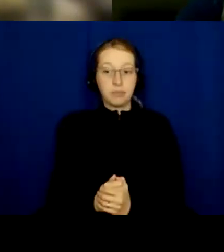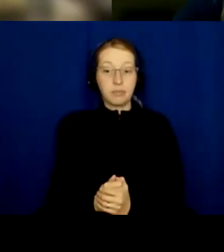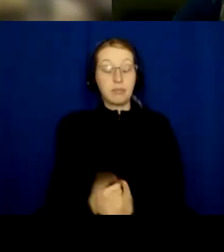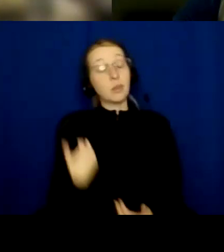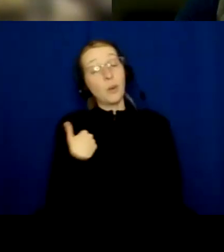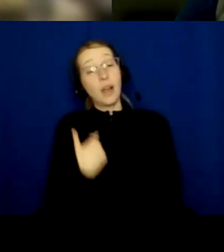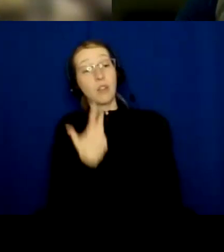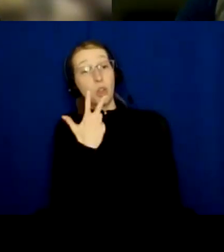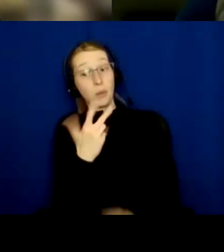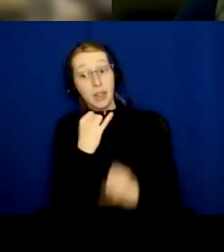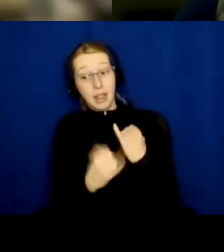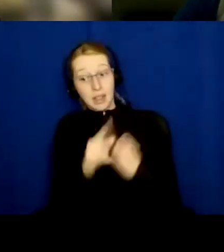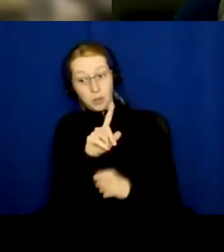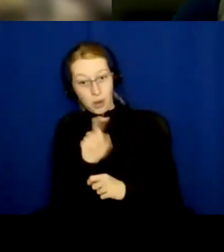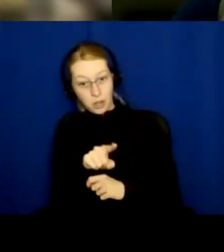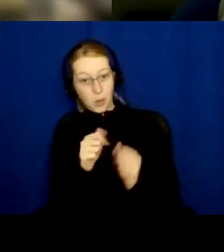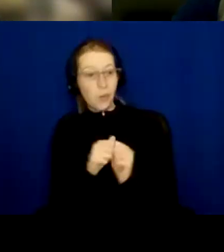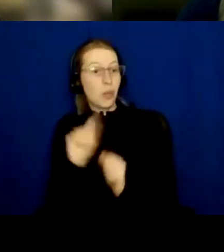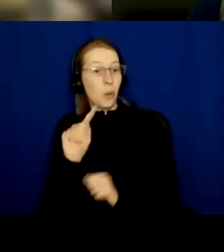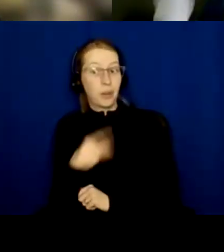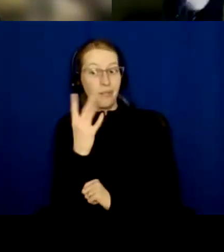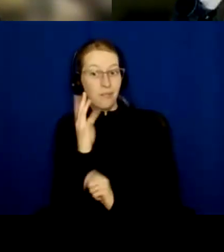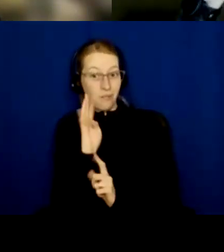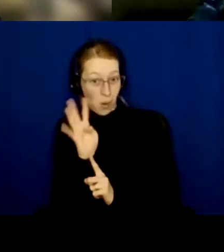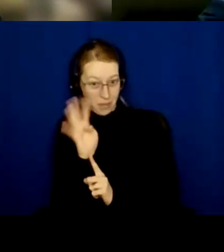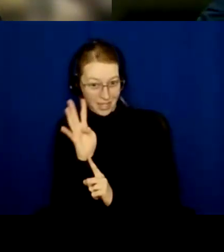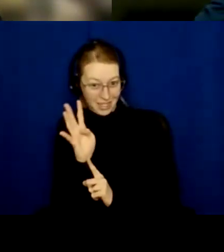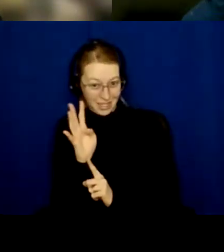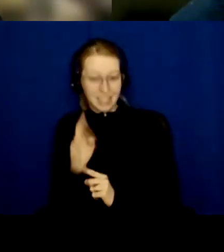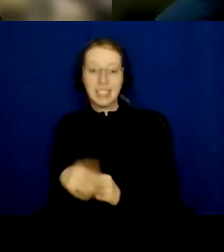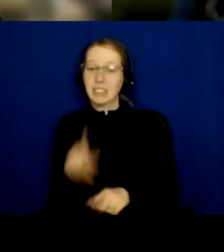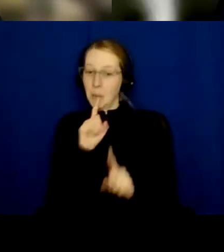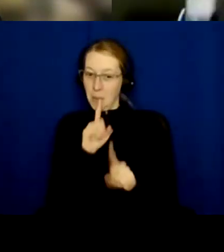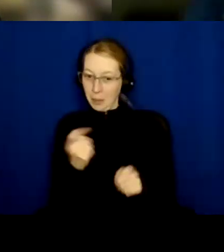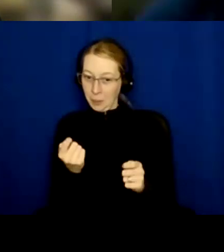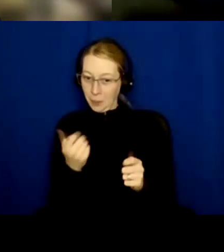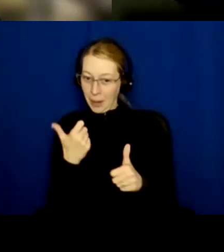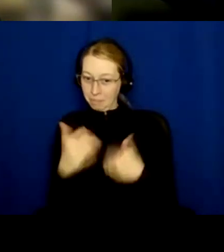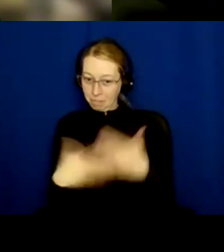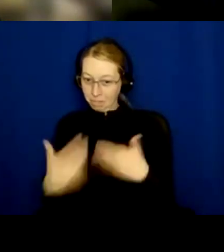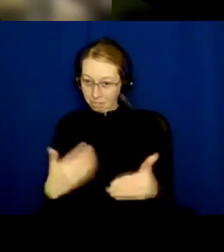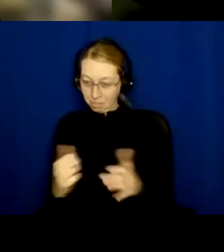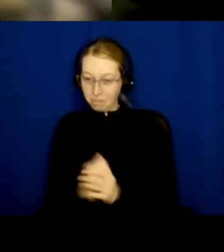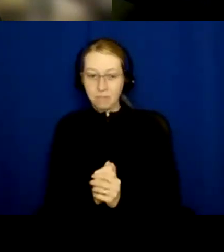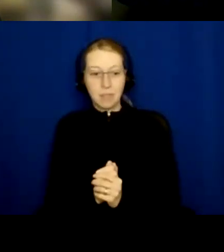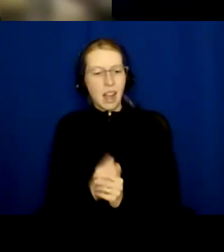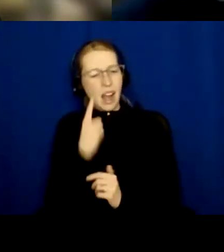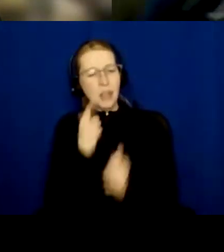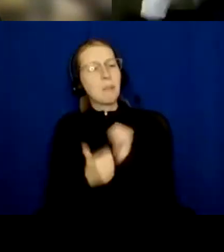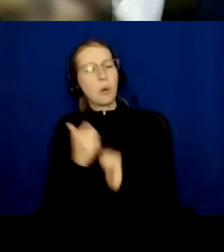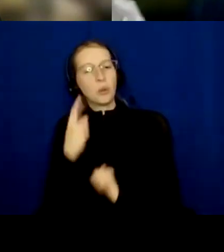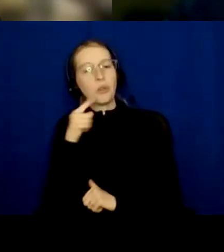4 minutes. So keep answers quick. I think they're all probably to you,